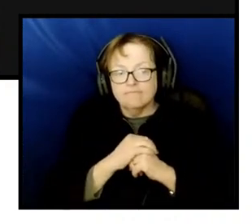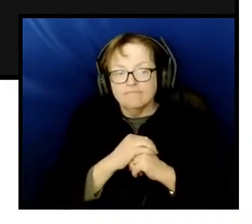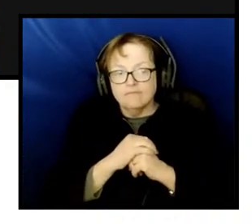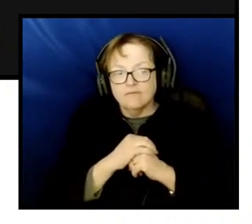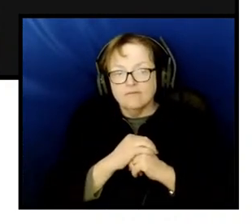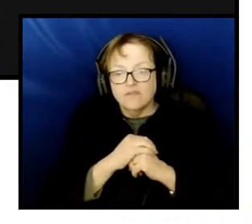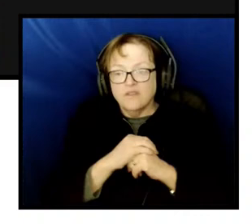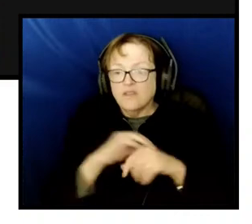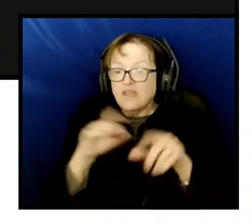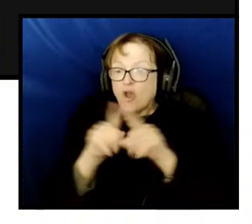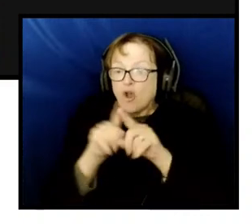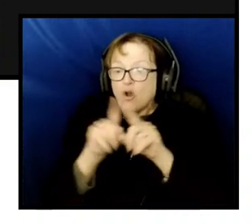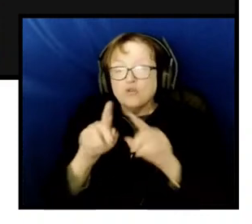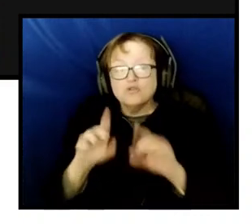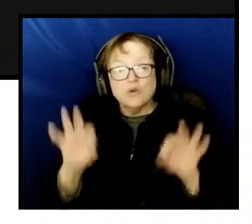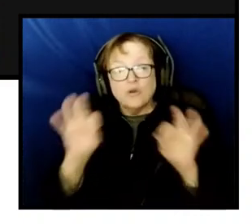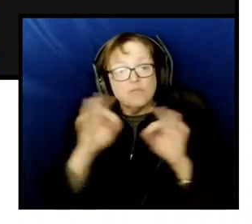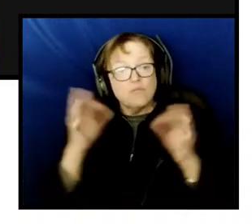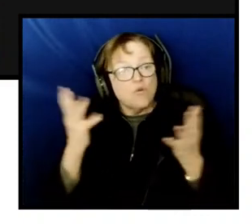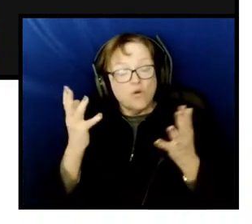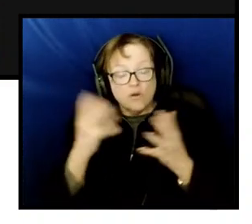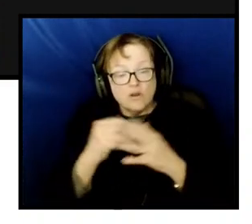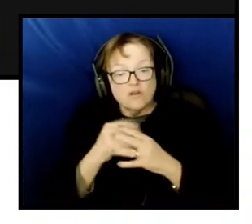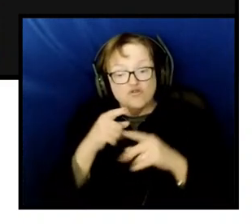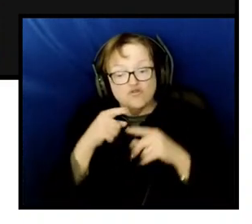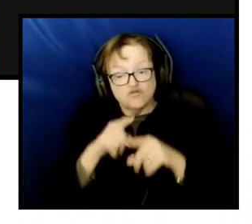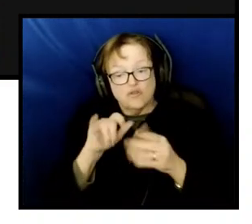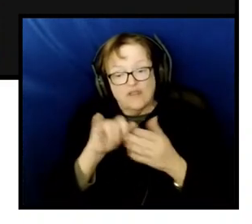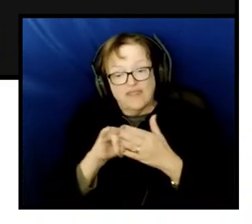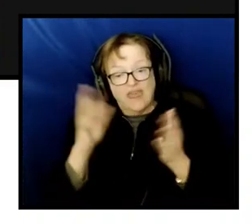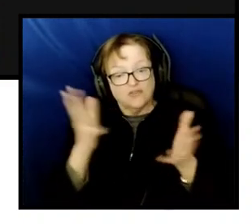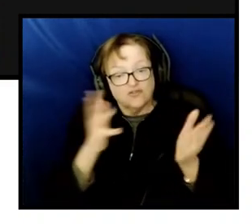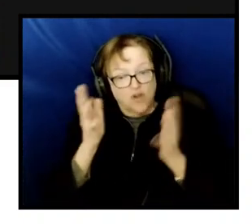It was also important to us during this talk